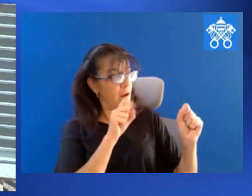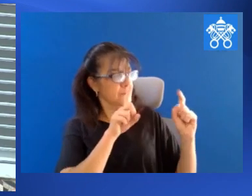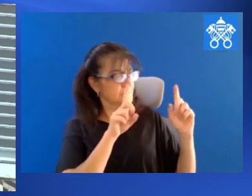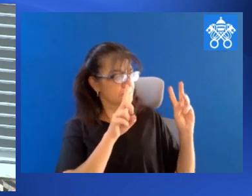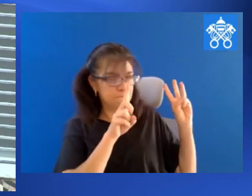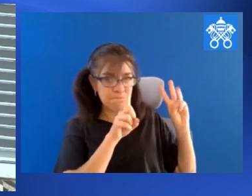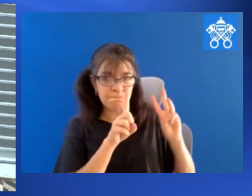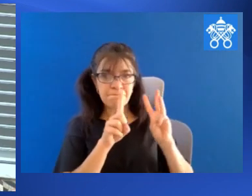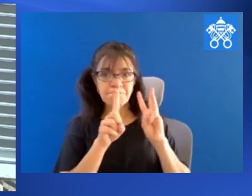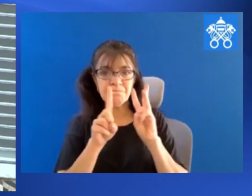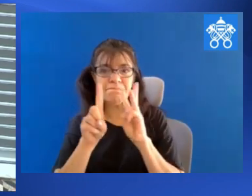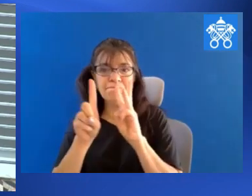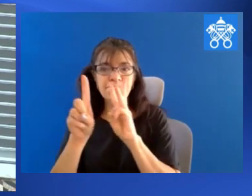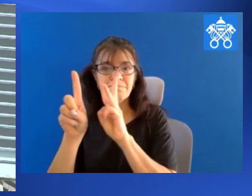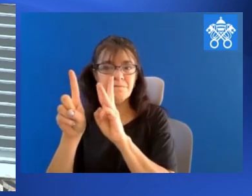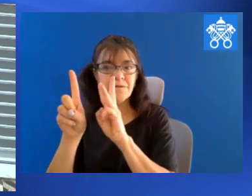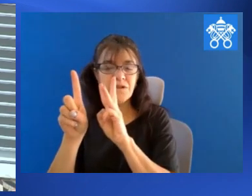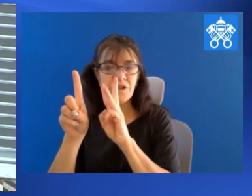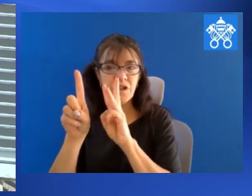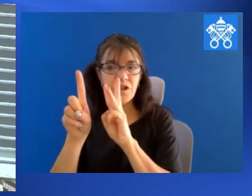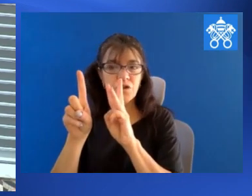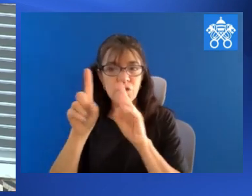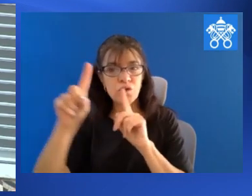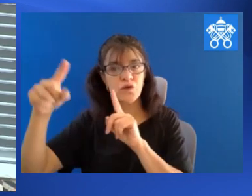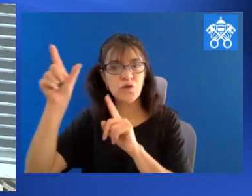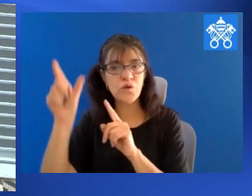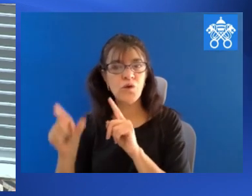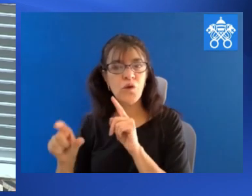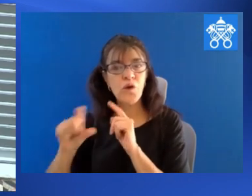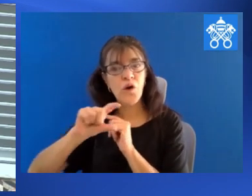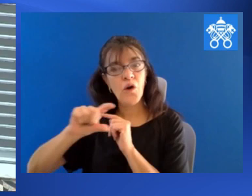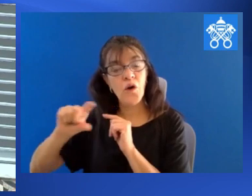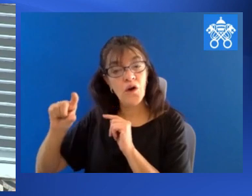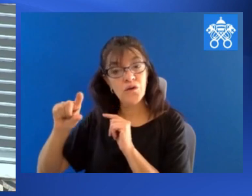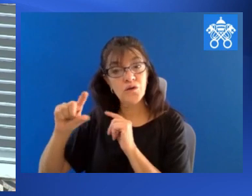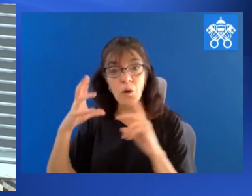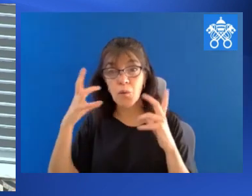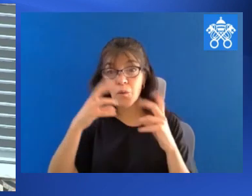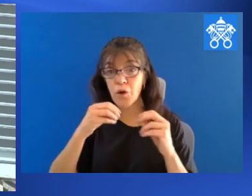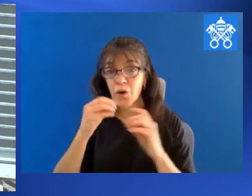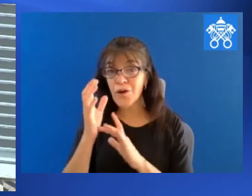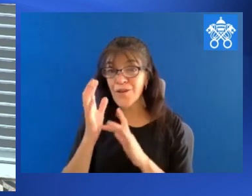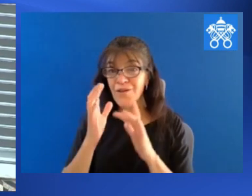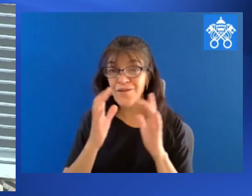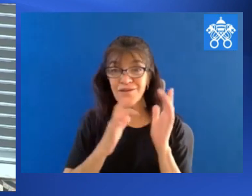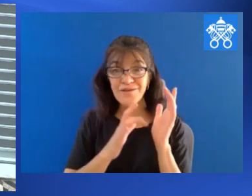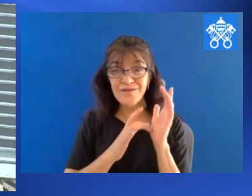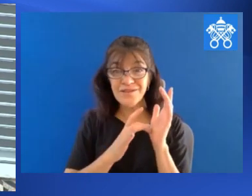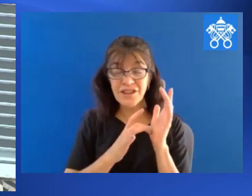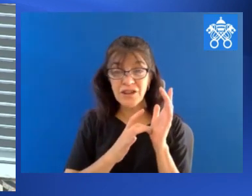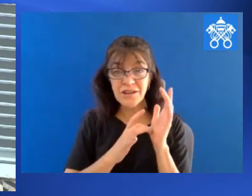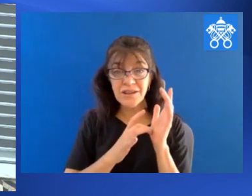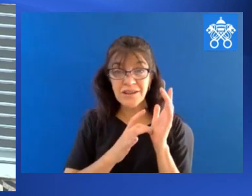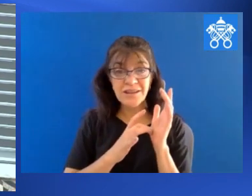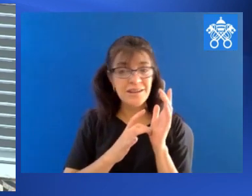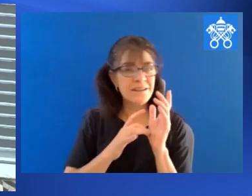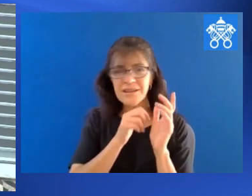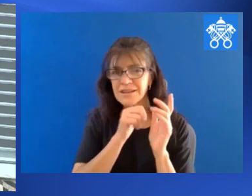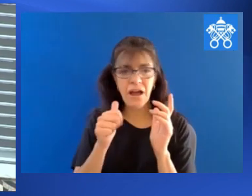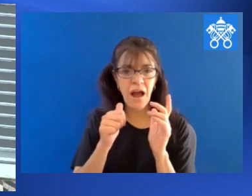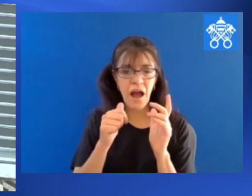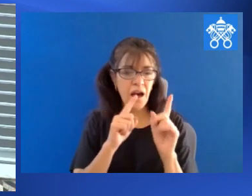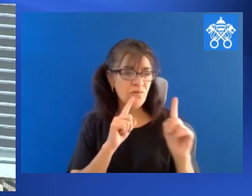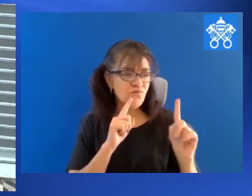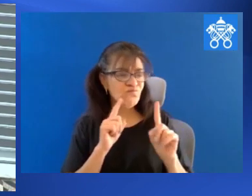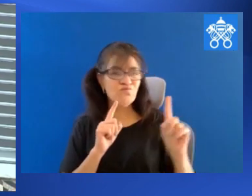follow him all the way to Jerusalem, all the way to cross. The beauty of Christ is not alienating. It always brings us